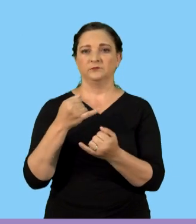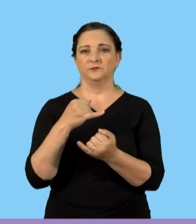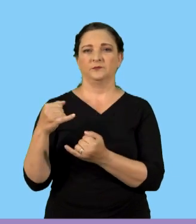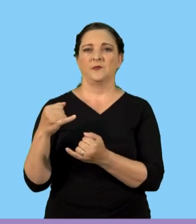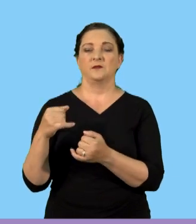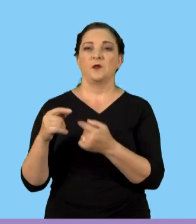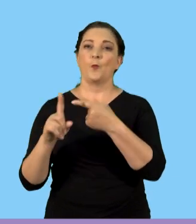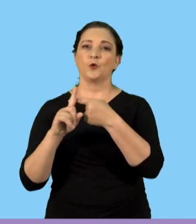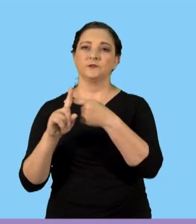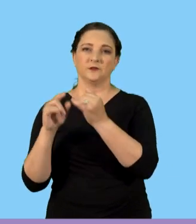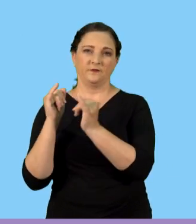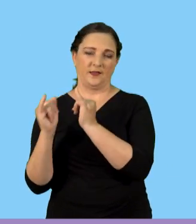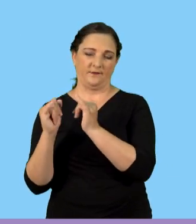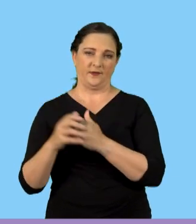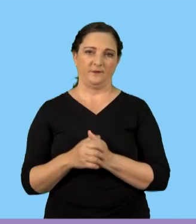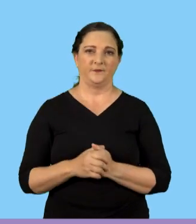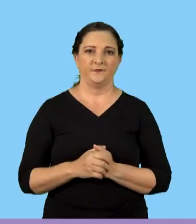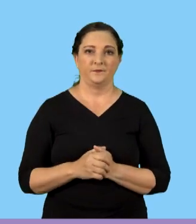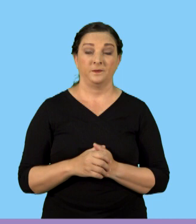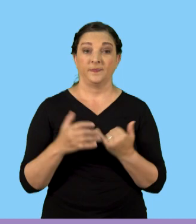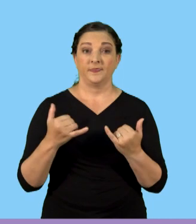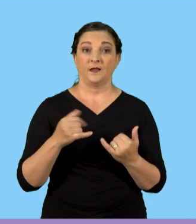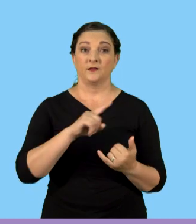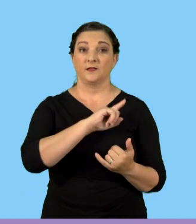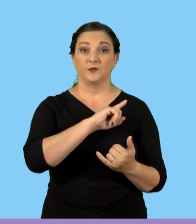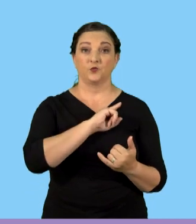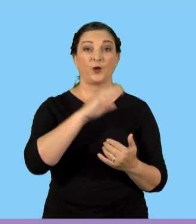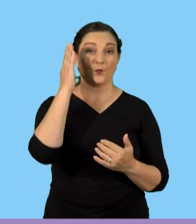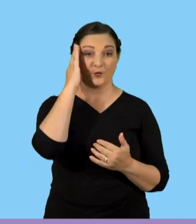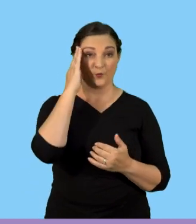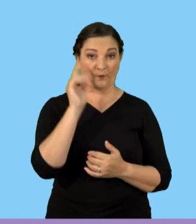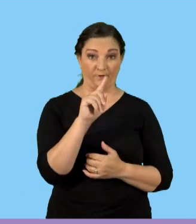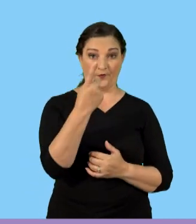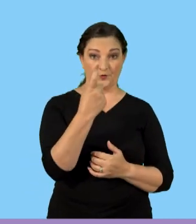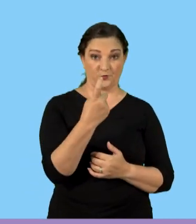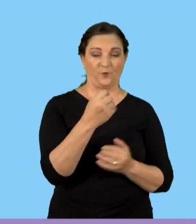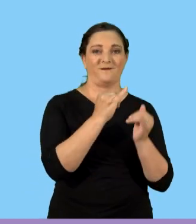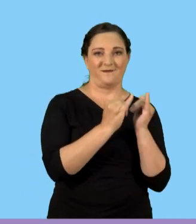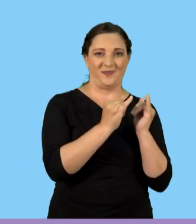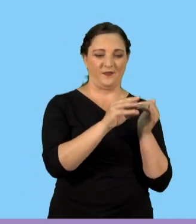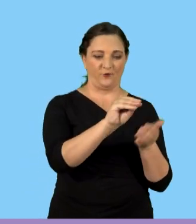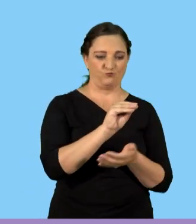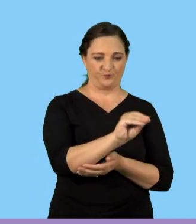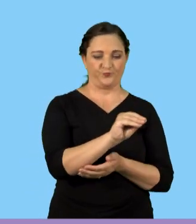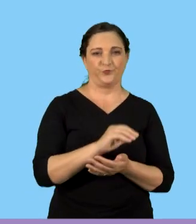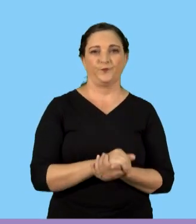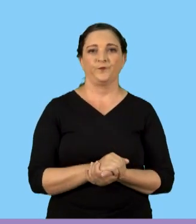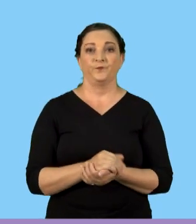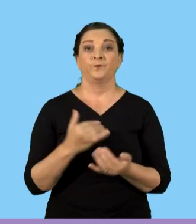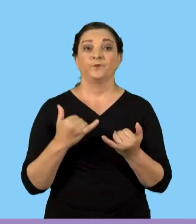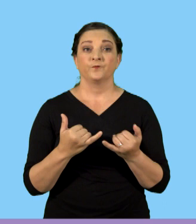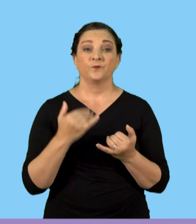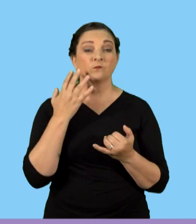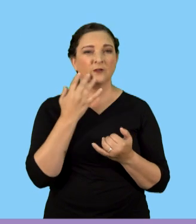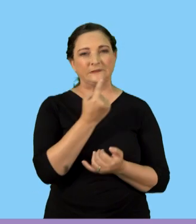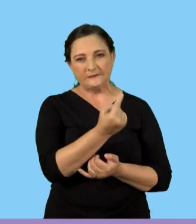a positive 11. So that first input value there is an 11. We are going to do the same for each of those values,